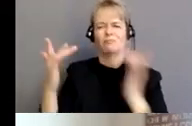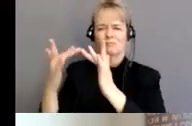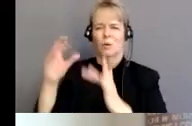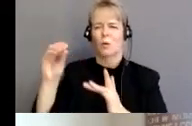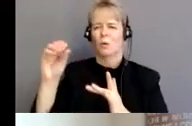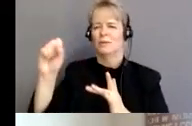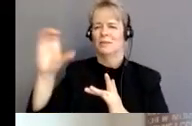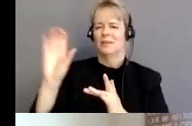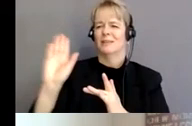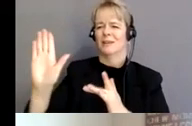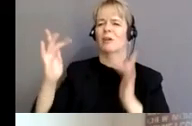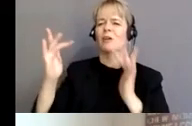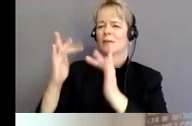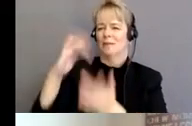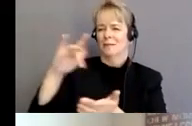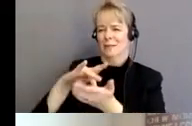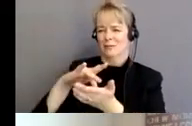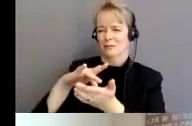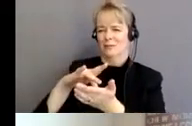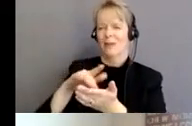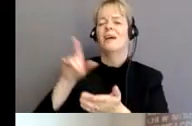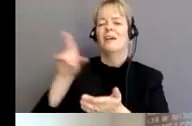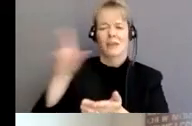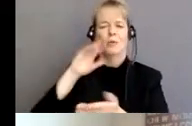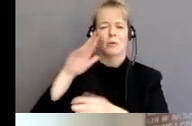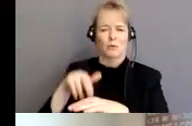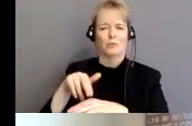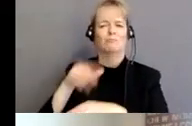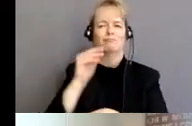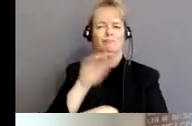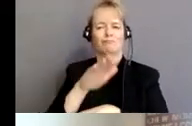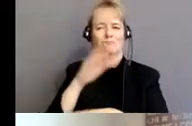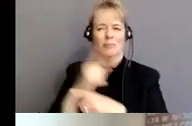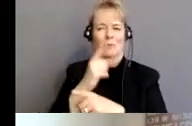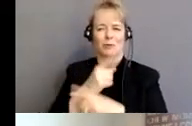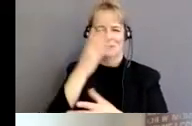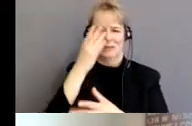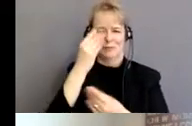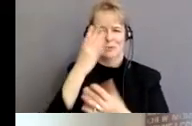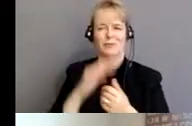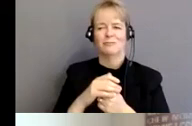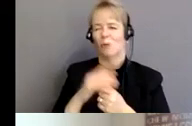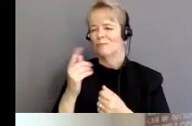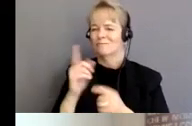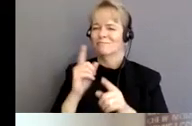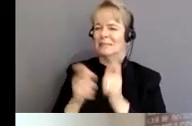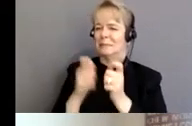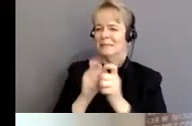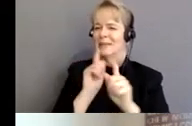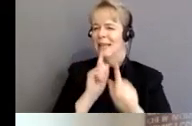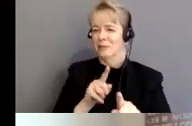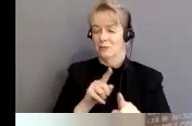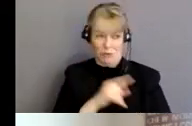Securities Commission, and I'm sure they'd be able to refer you this person to get more specific answers. Yeah. Okay,